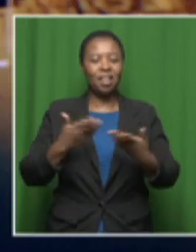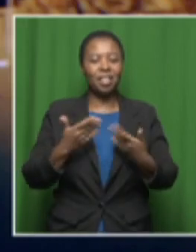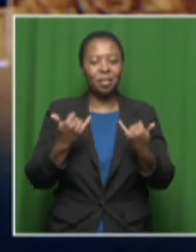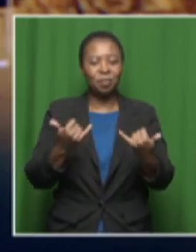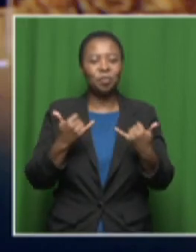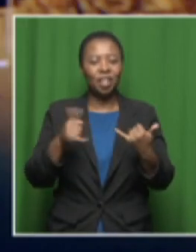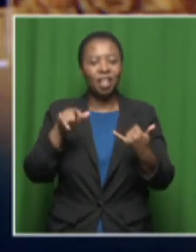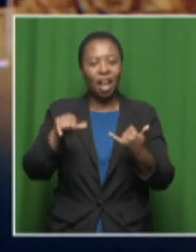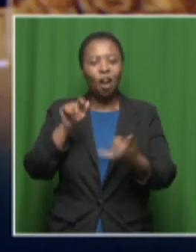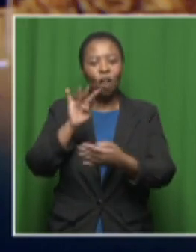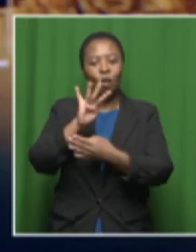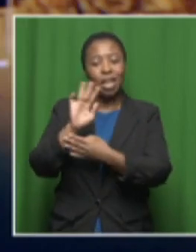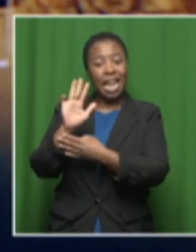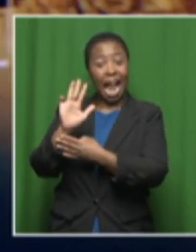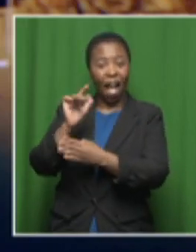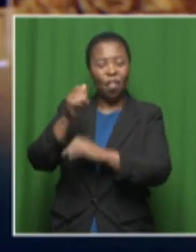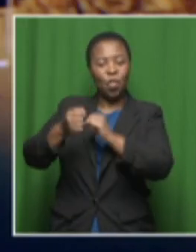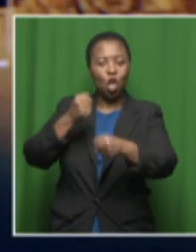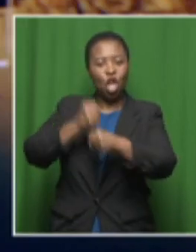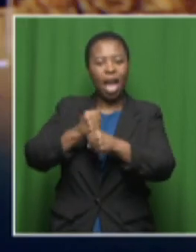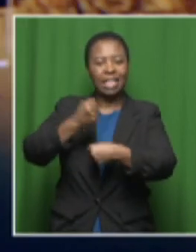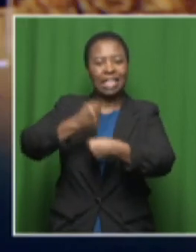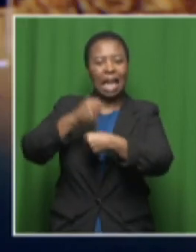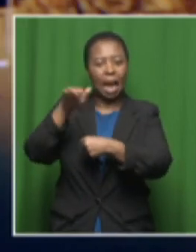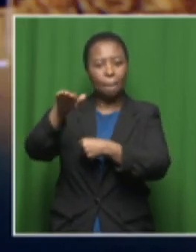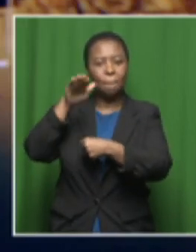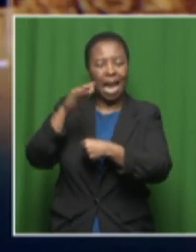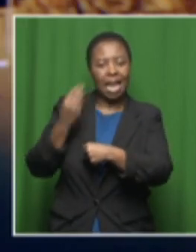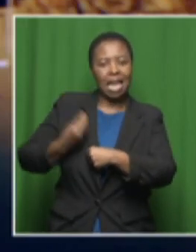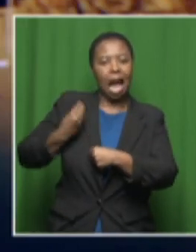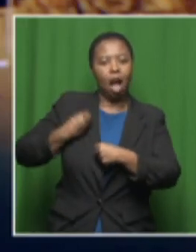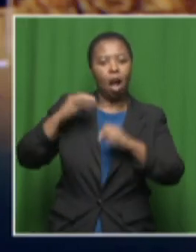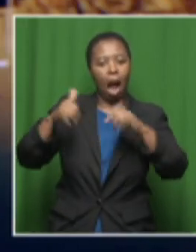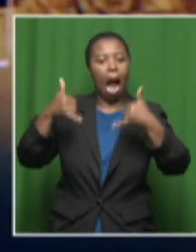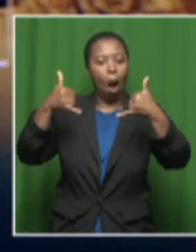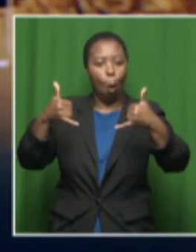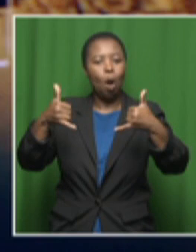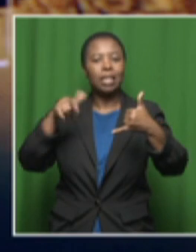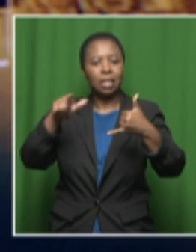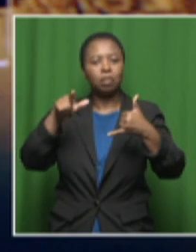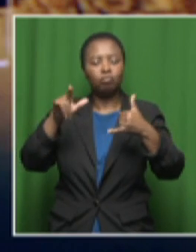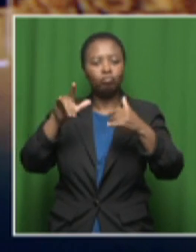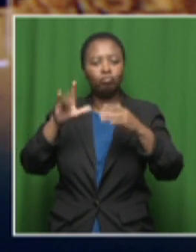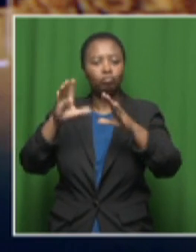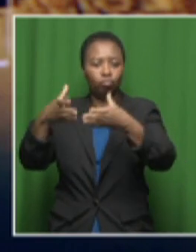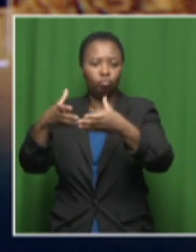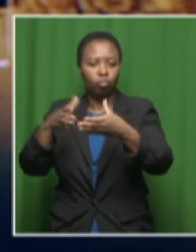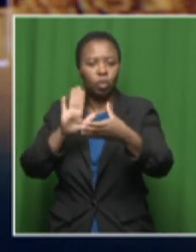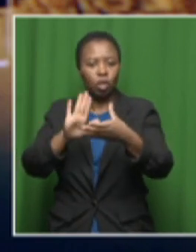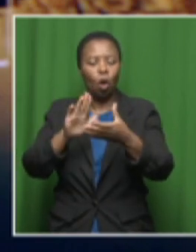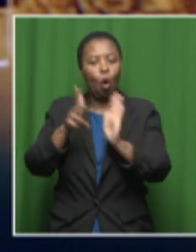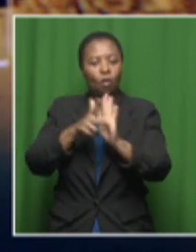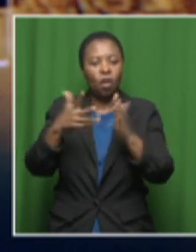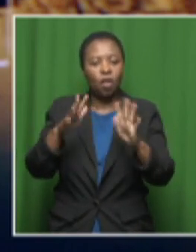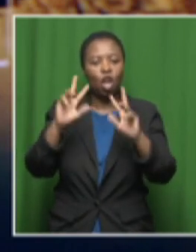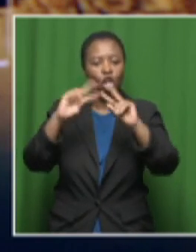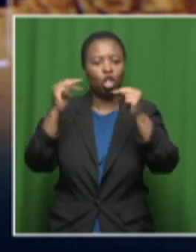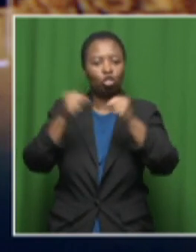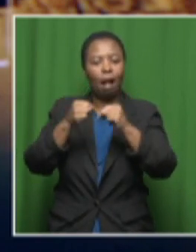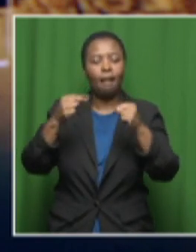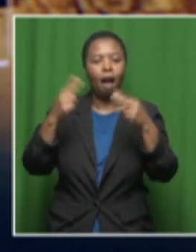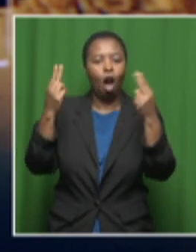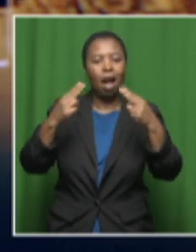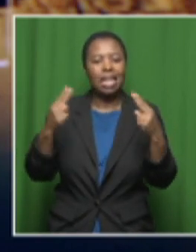In its 39th year, the Standard Bank Young Artist Awards are the country's leading arts honour conferred by the National Arts Festival